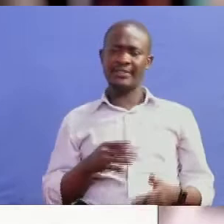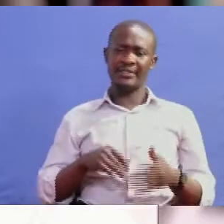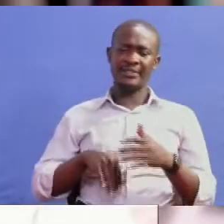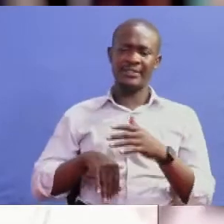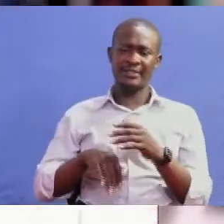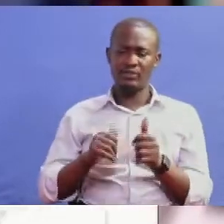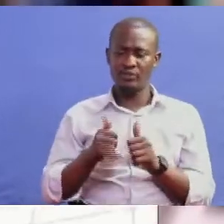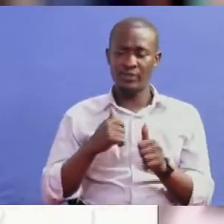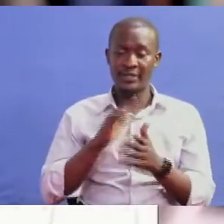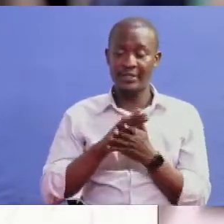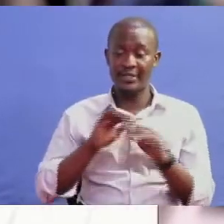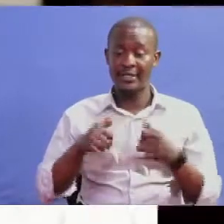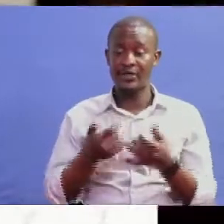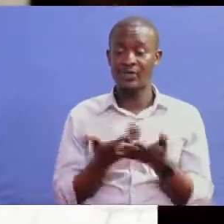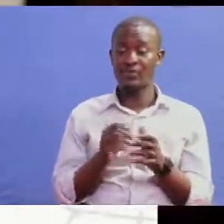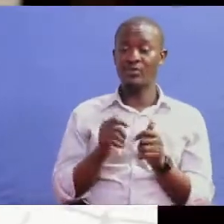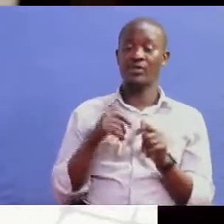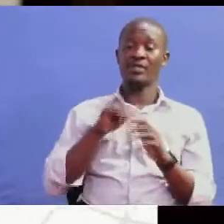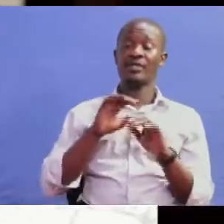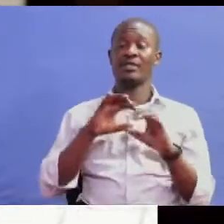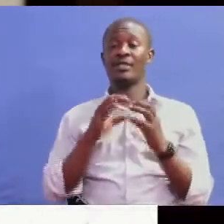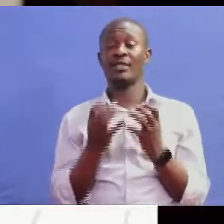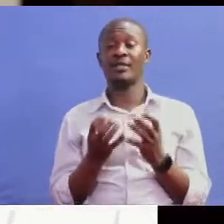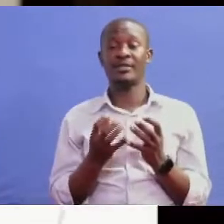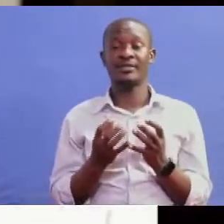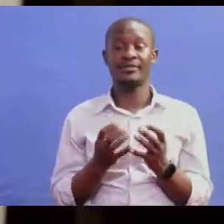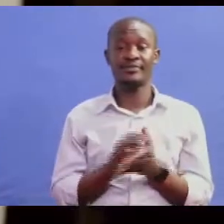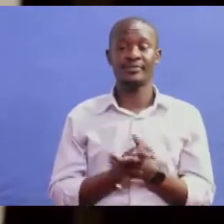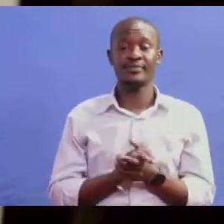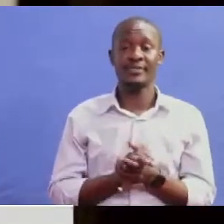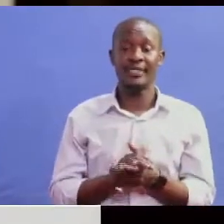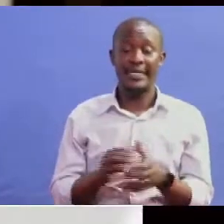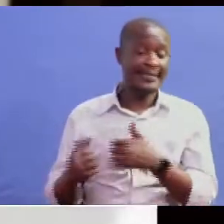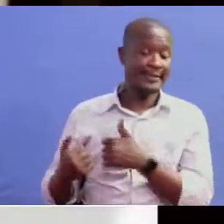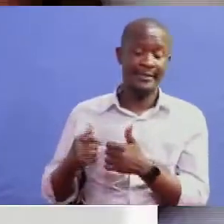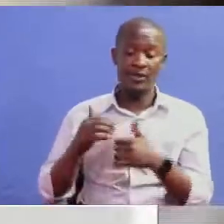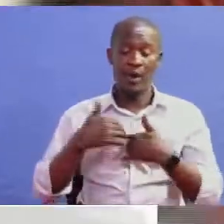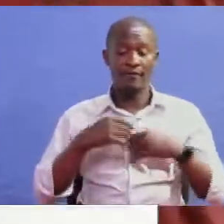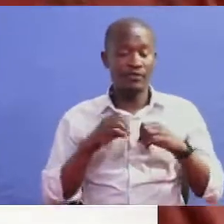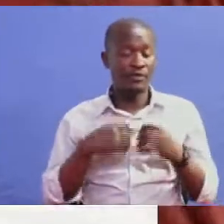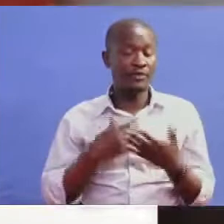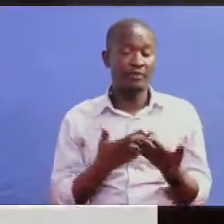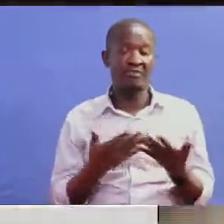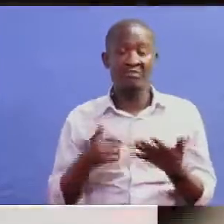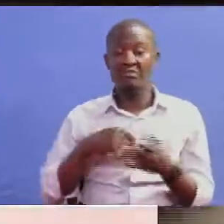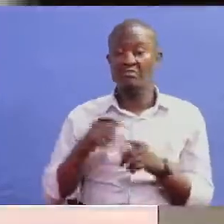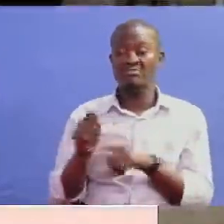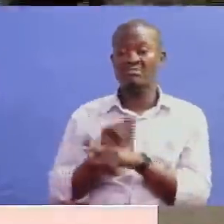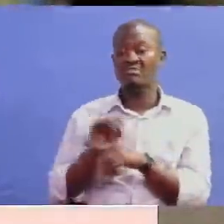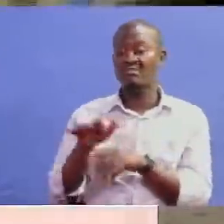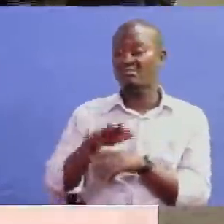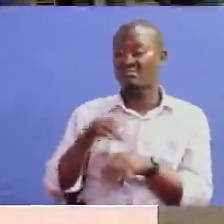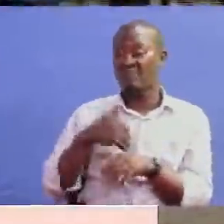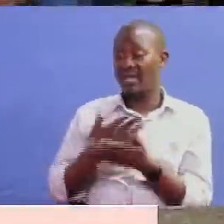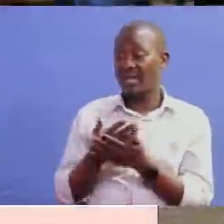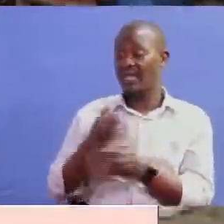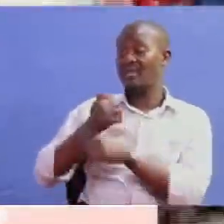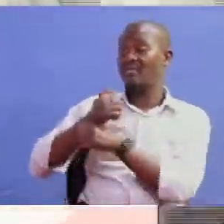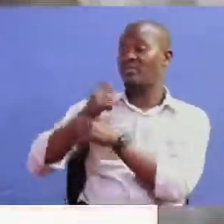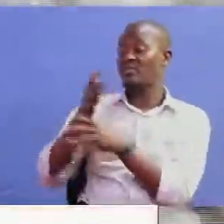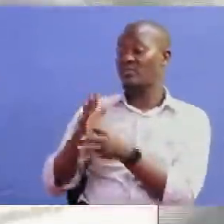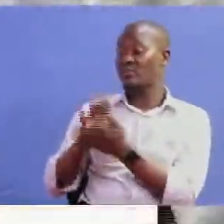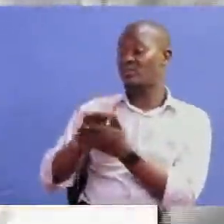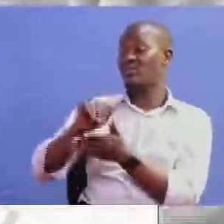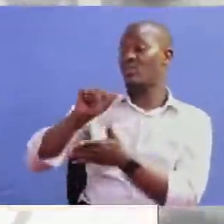the new sport in this country. Despite the constant challenges of lack of equipment, training space and sponsorship,